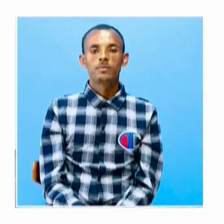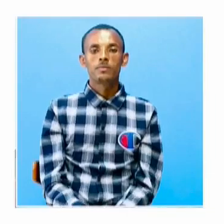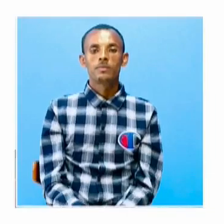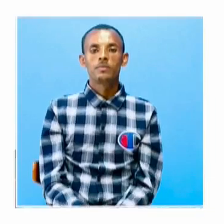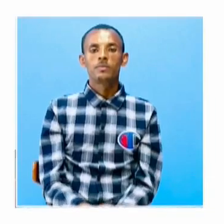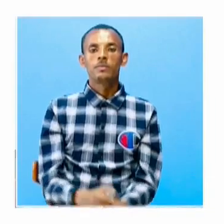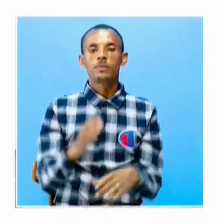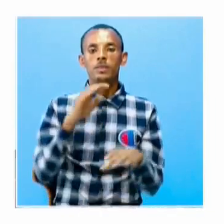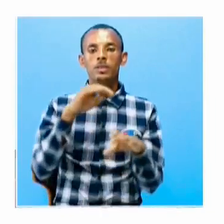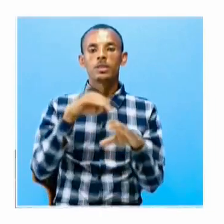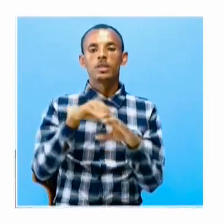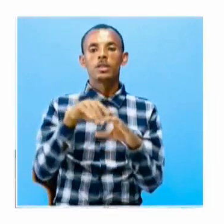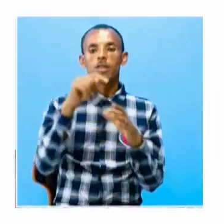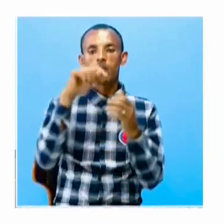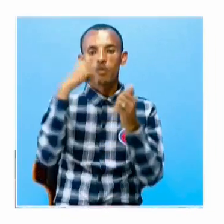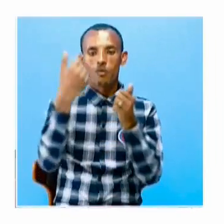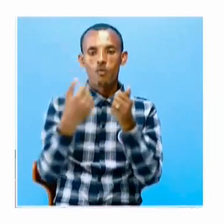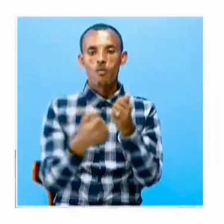In the following